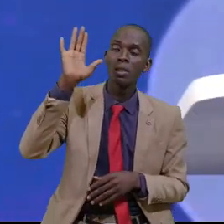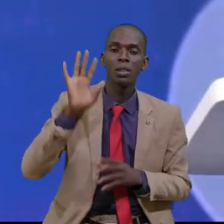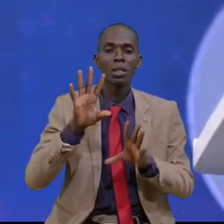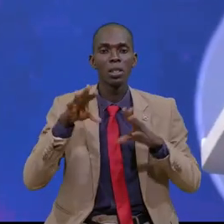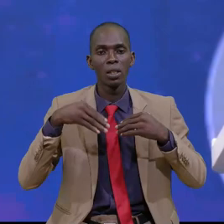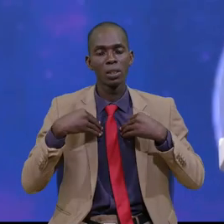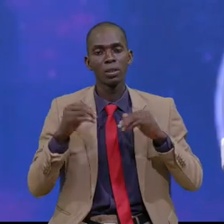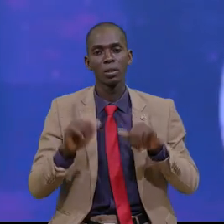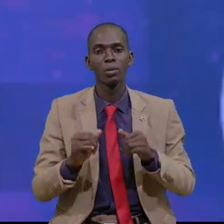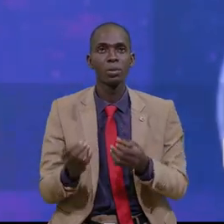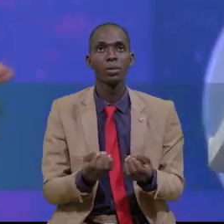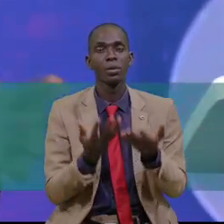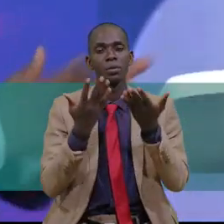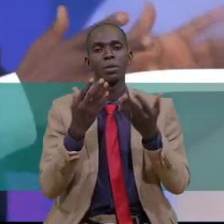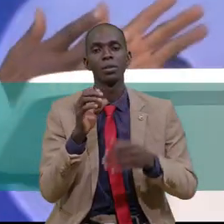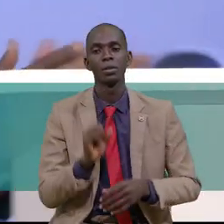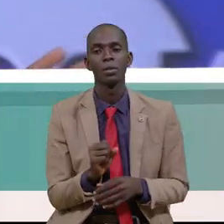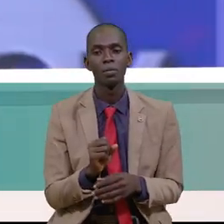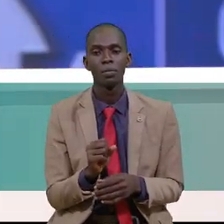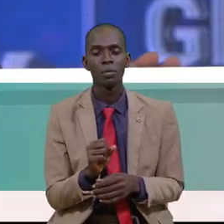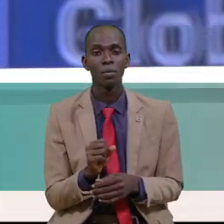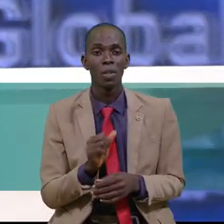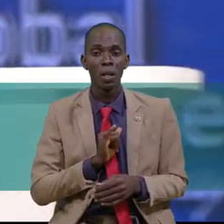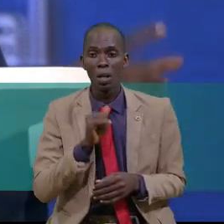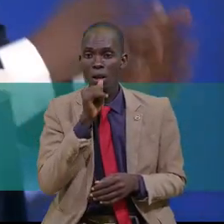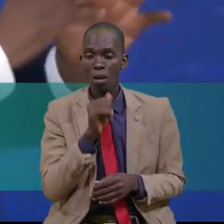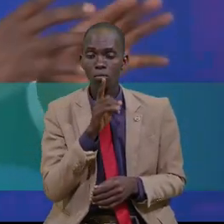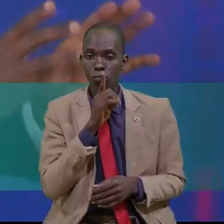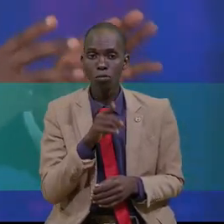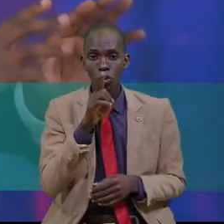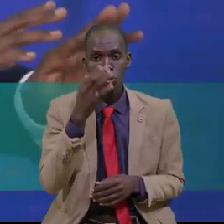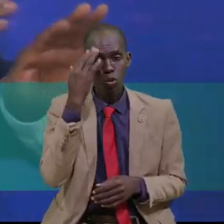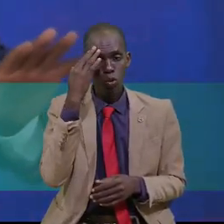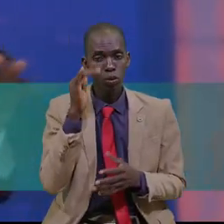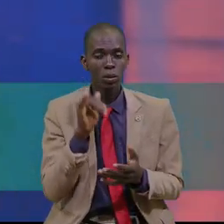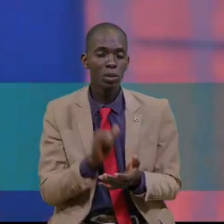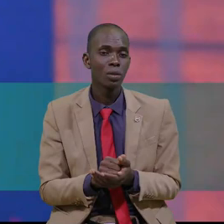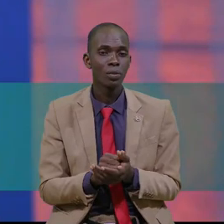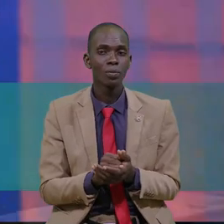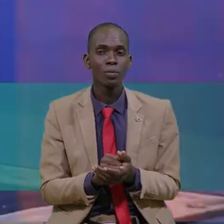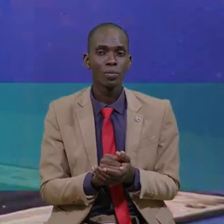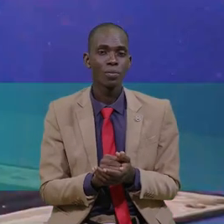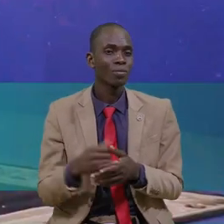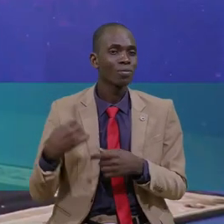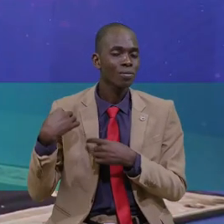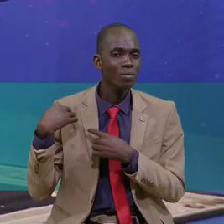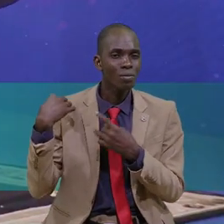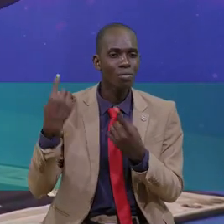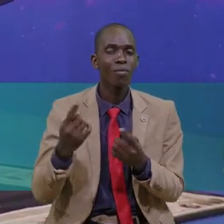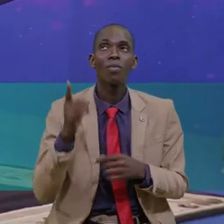acceptable sacrifice. I'm sure you know that since he had done